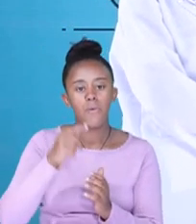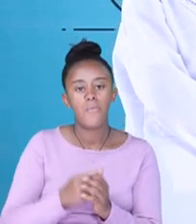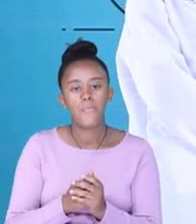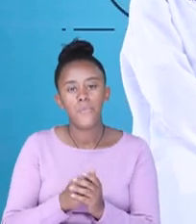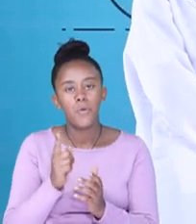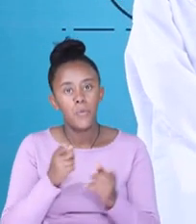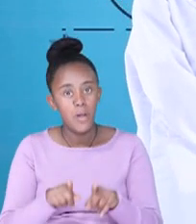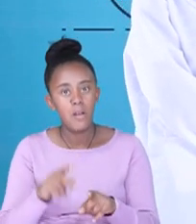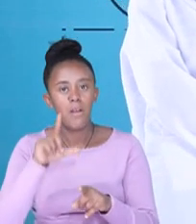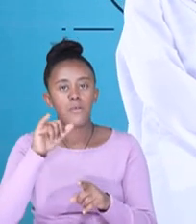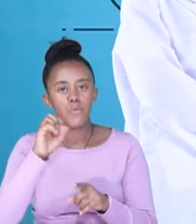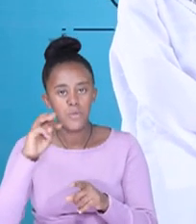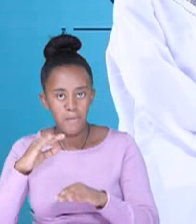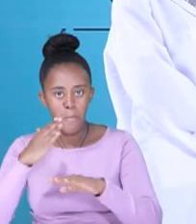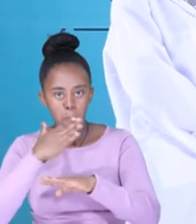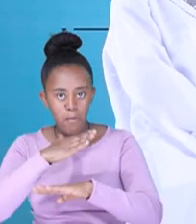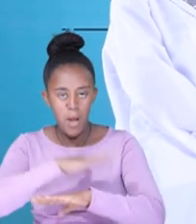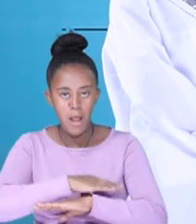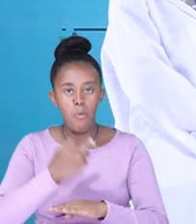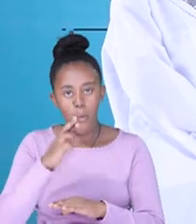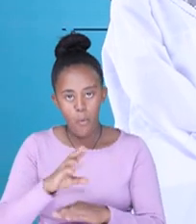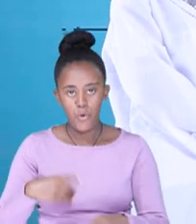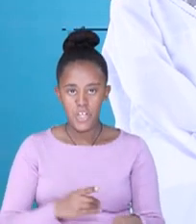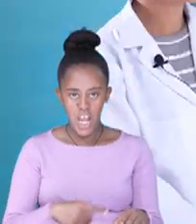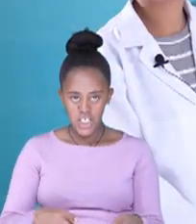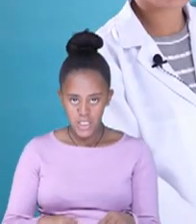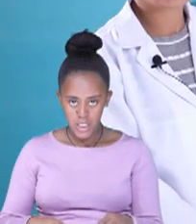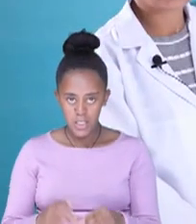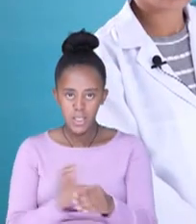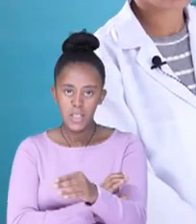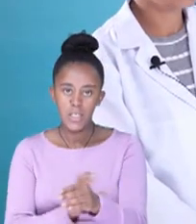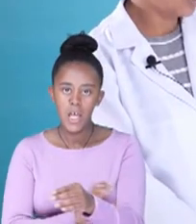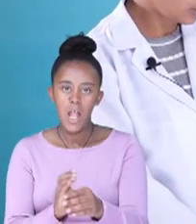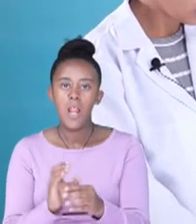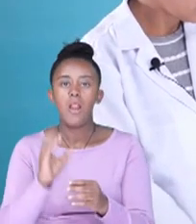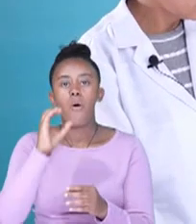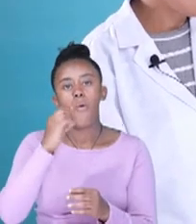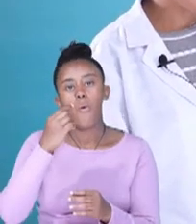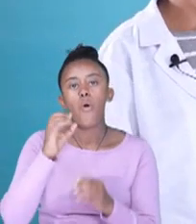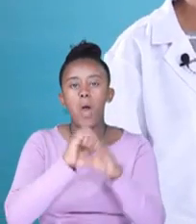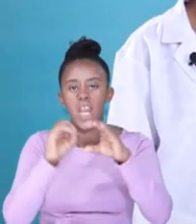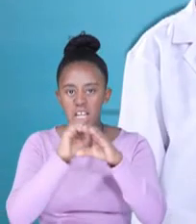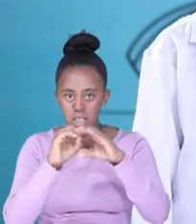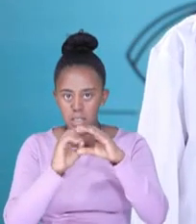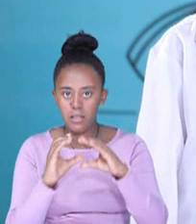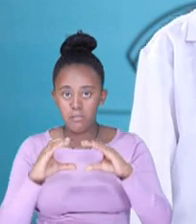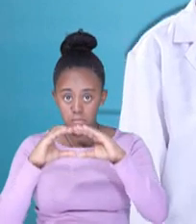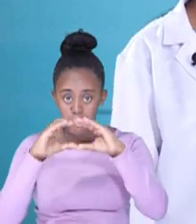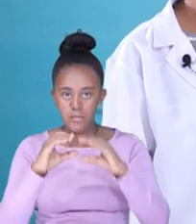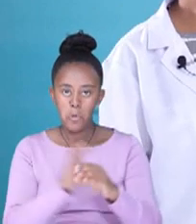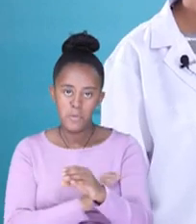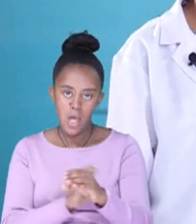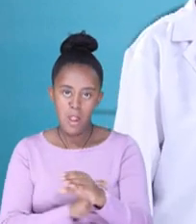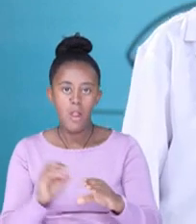when lysosomes break or digest cell organelles. When the lysosome digests